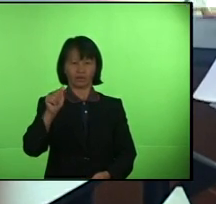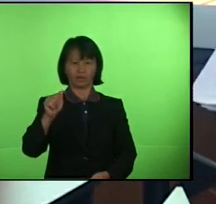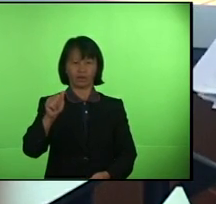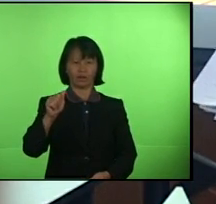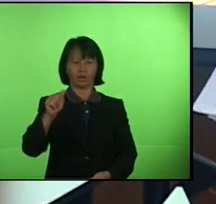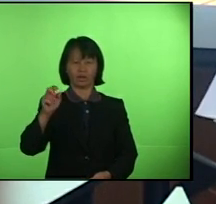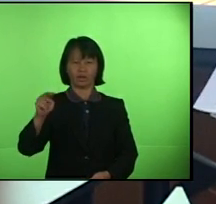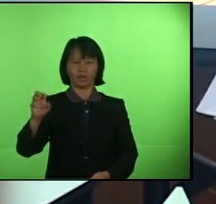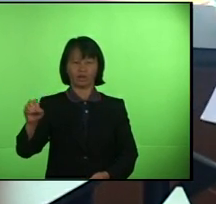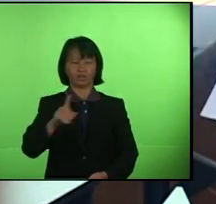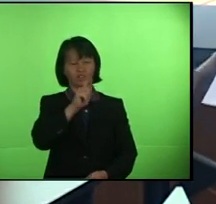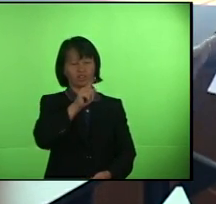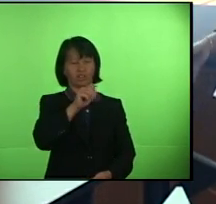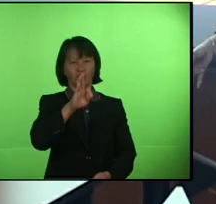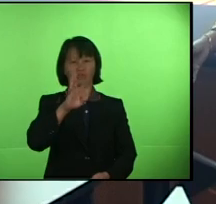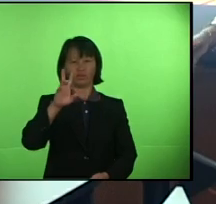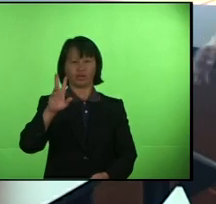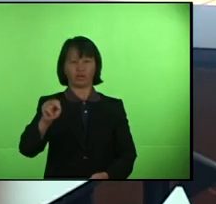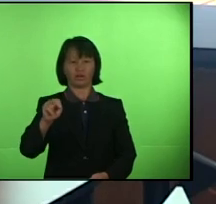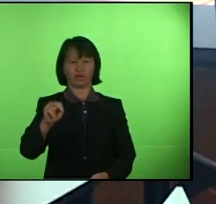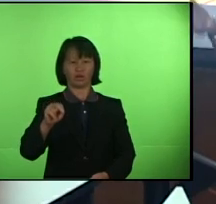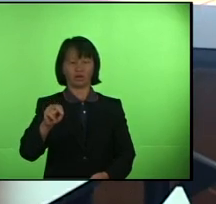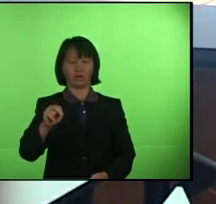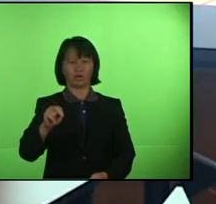Okay, so you can roughly use this,